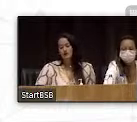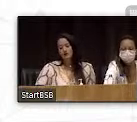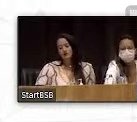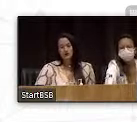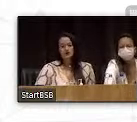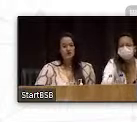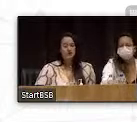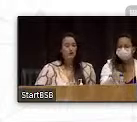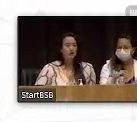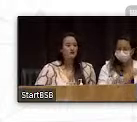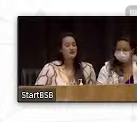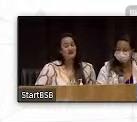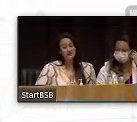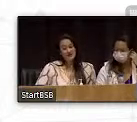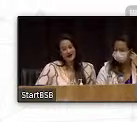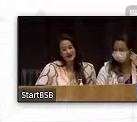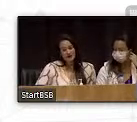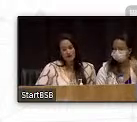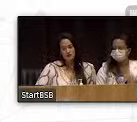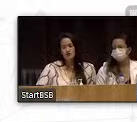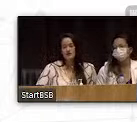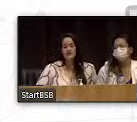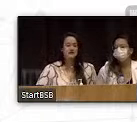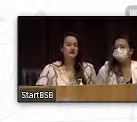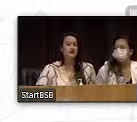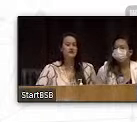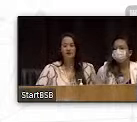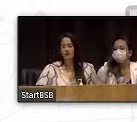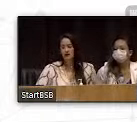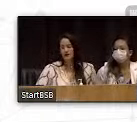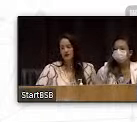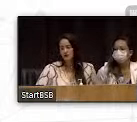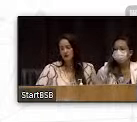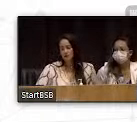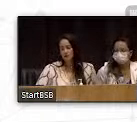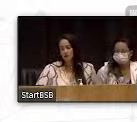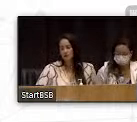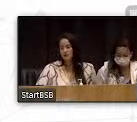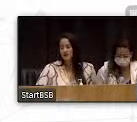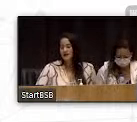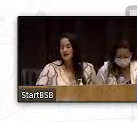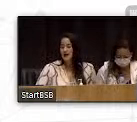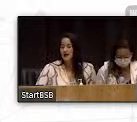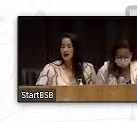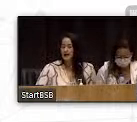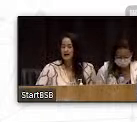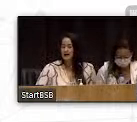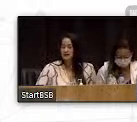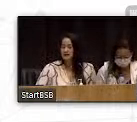secretary. And in 2022, we highlight 65